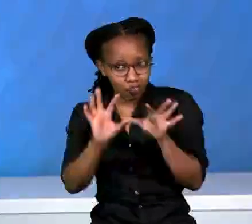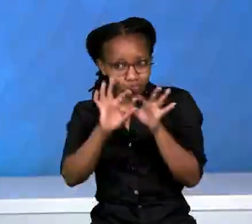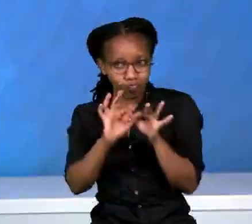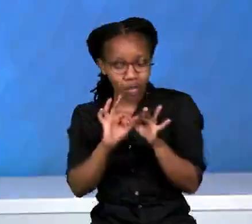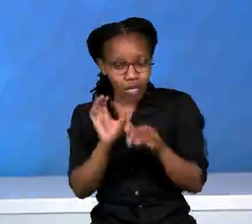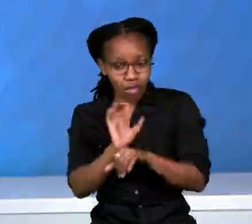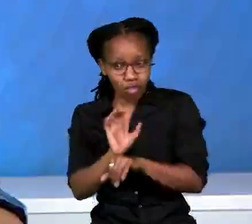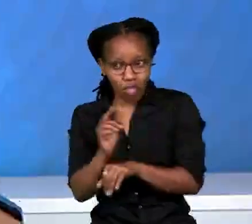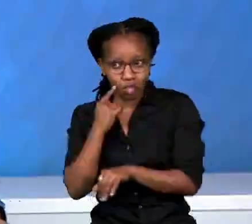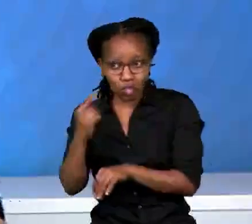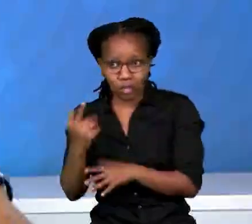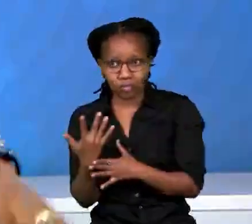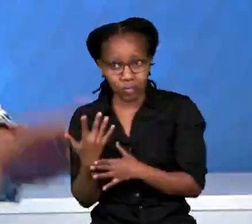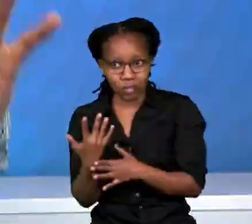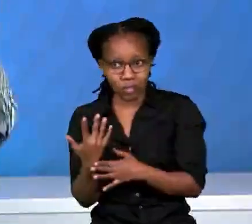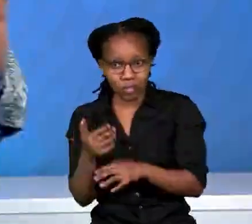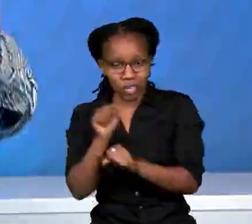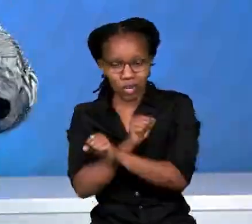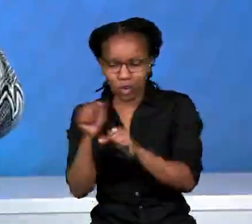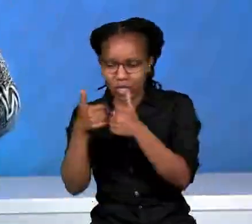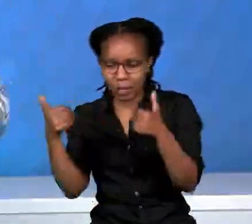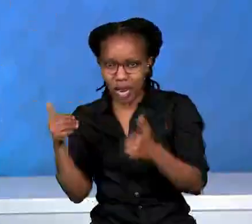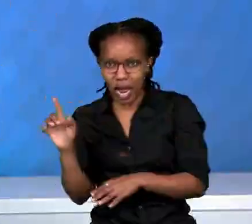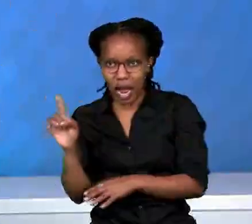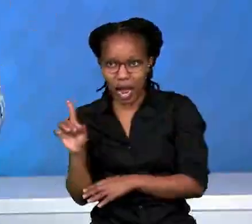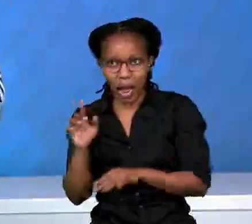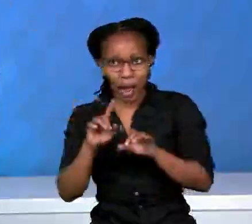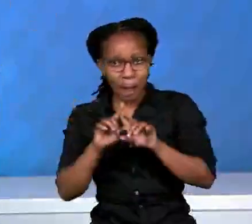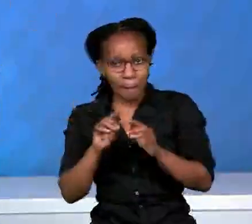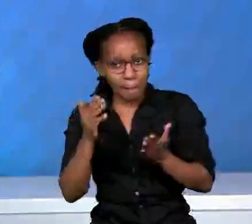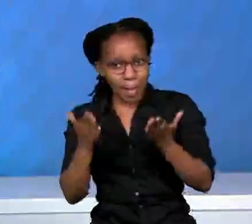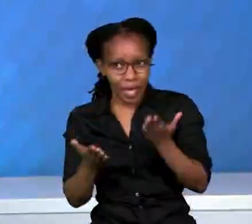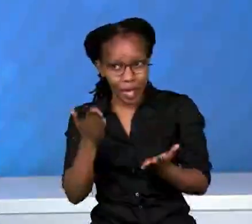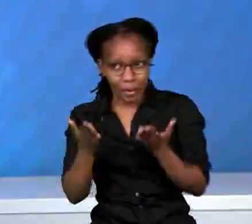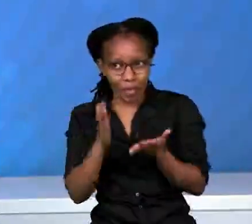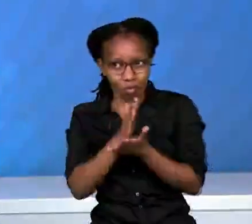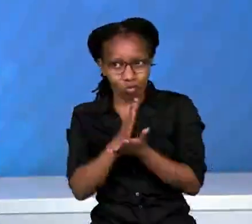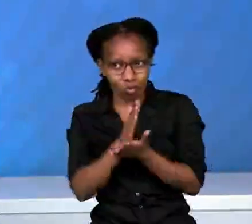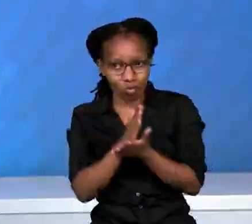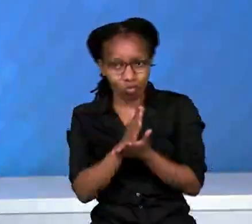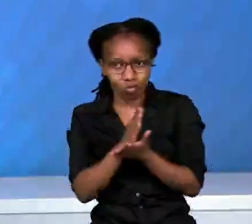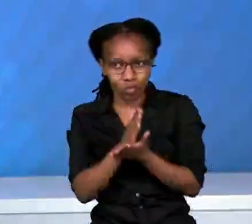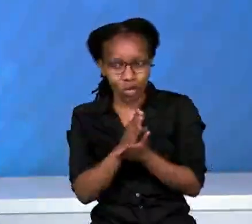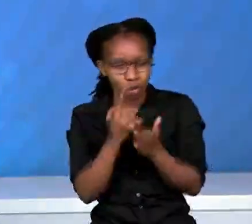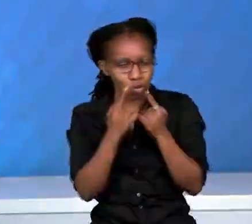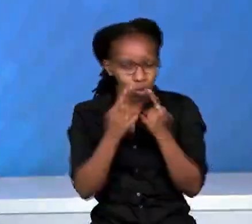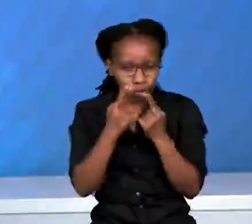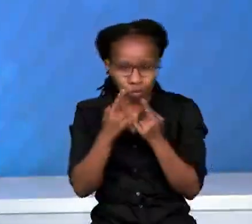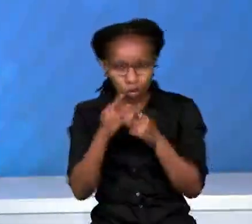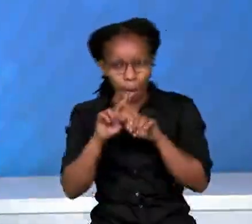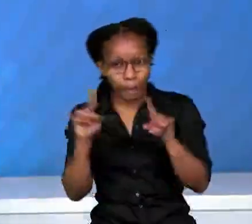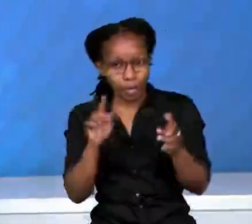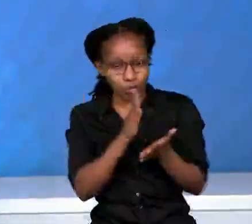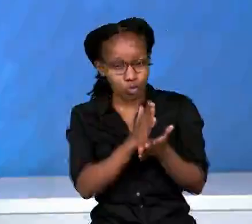has said. Coming to the separation of church and they, you may really go about in circles, but the truth of the matter is,